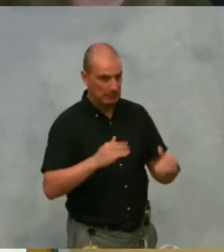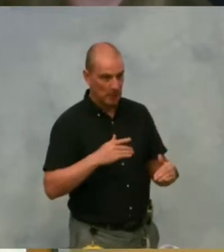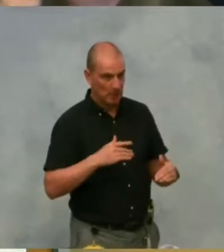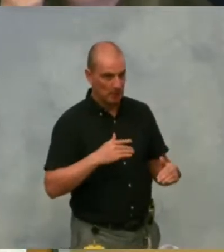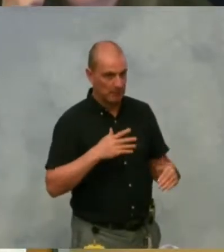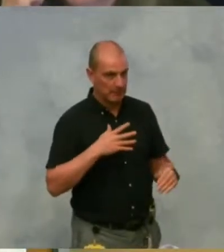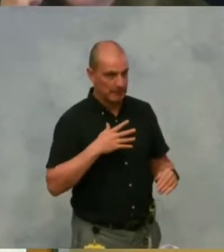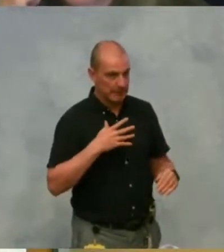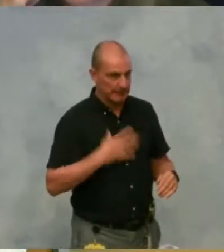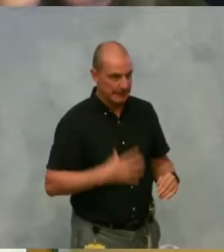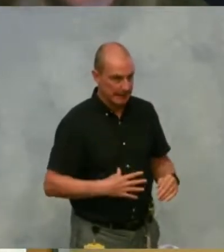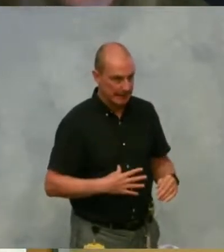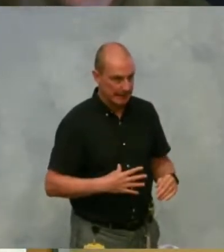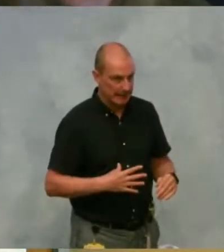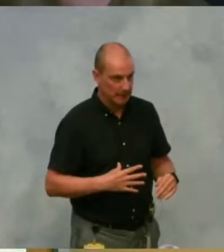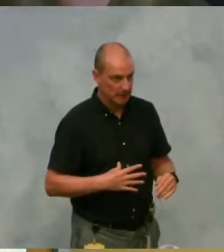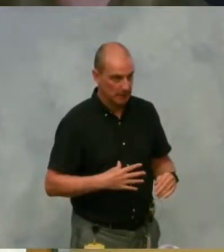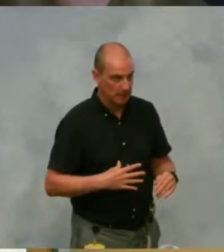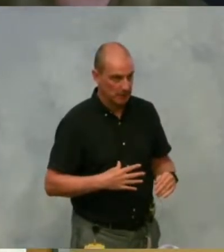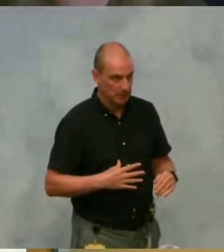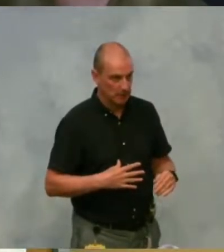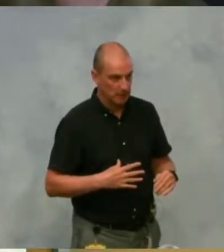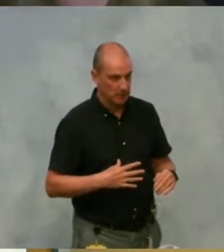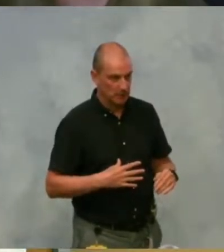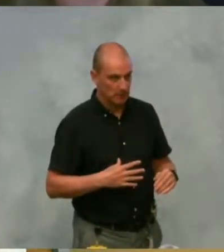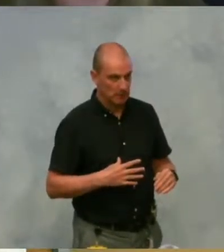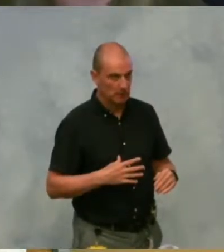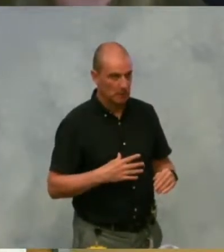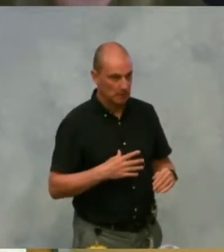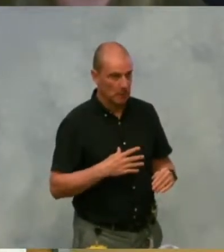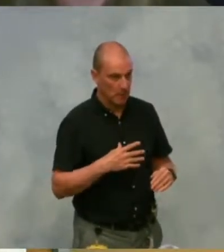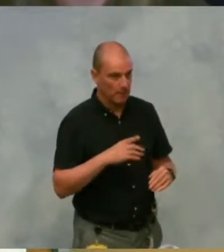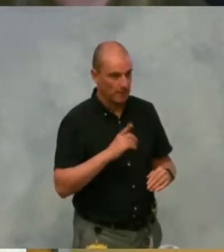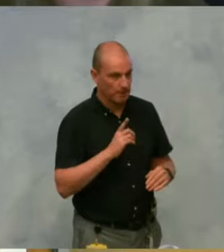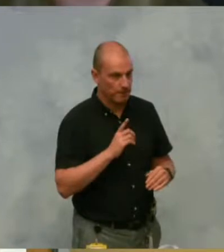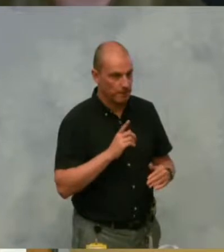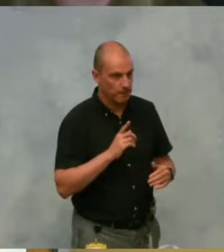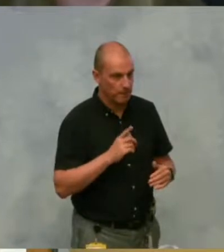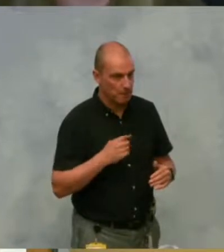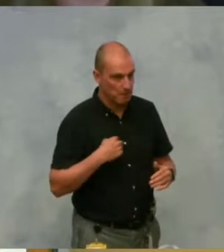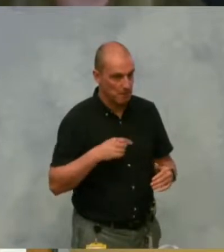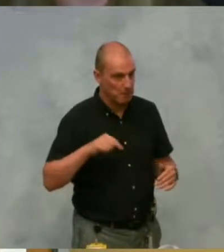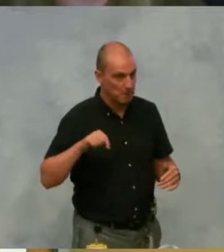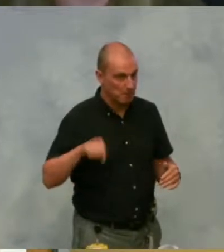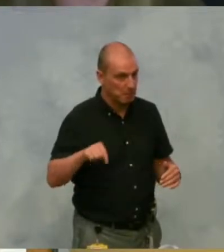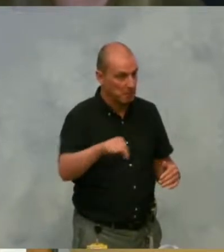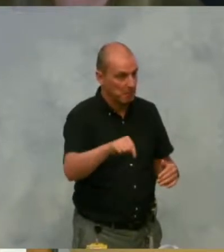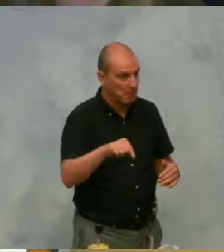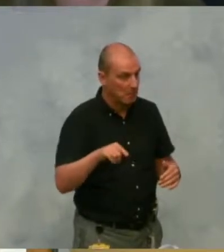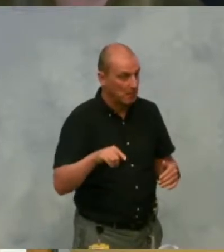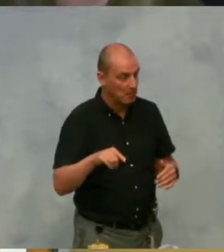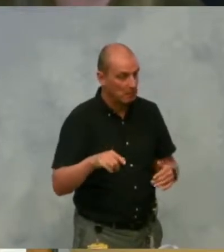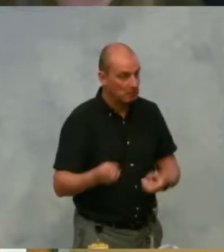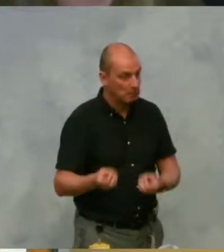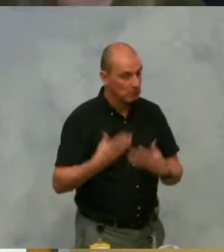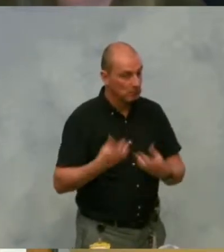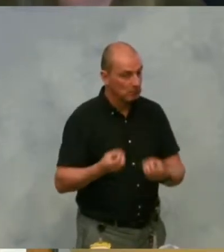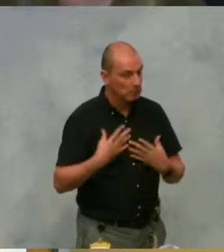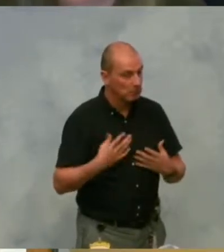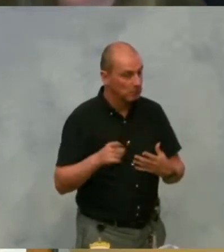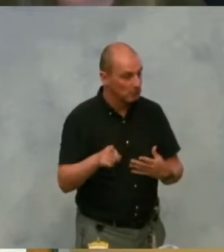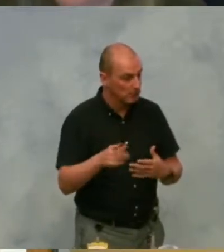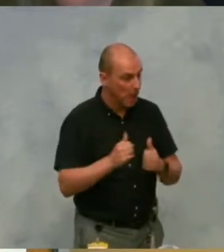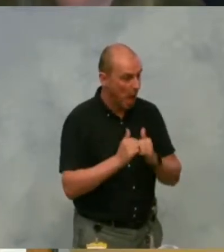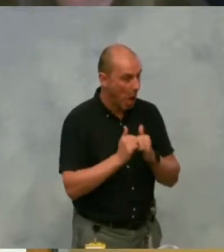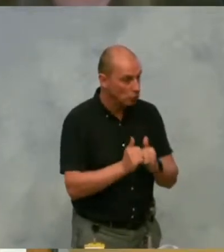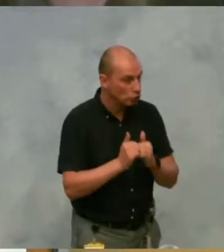about pay, and through the pandemic, people have appreciated some of the flexibilities that they've managed